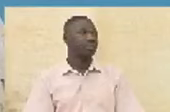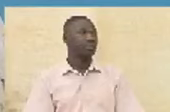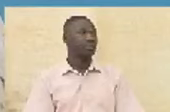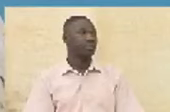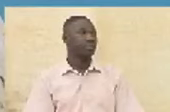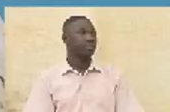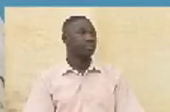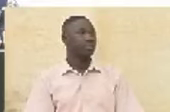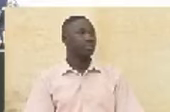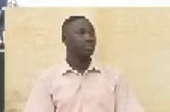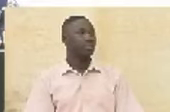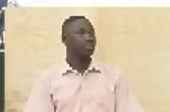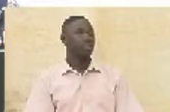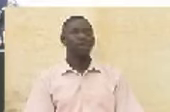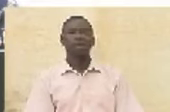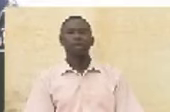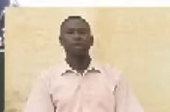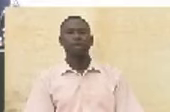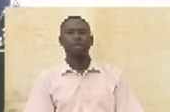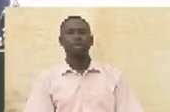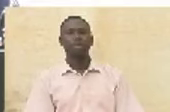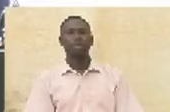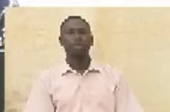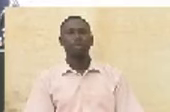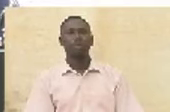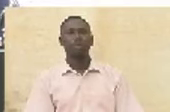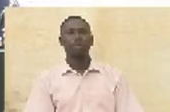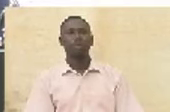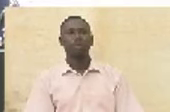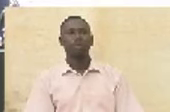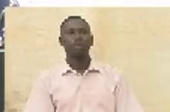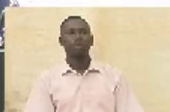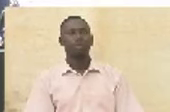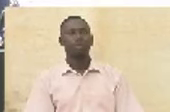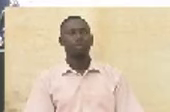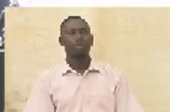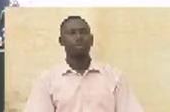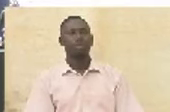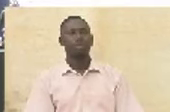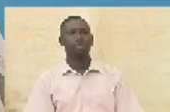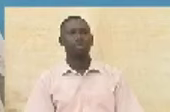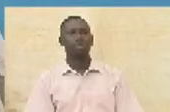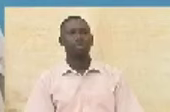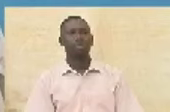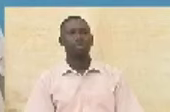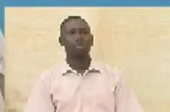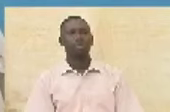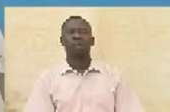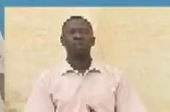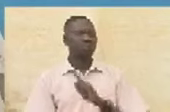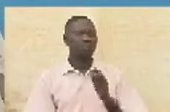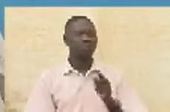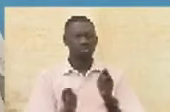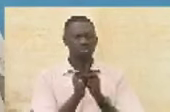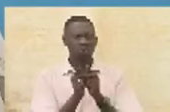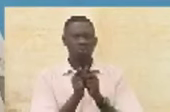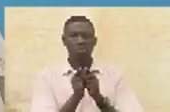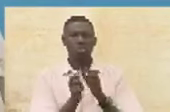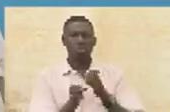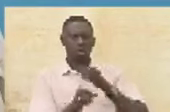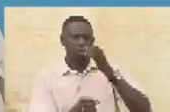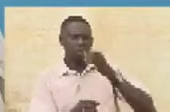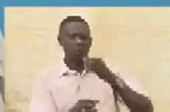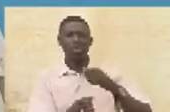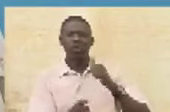de. It is the normal kaso ti de. It's not this ti mindan kaso. It is not these small cups which are used with green